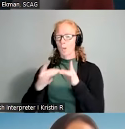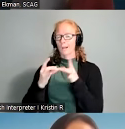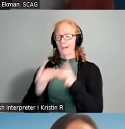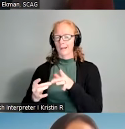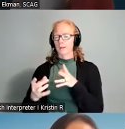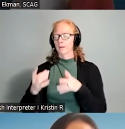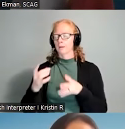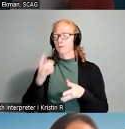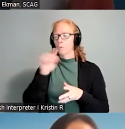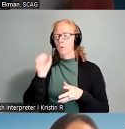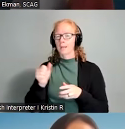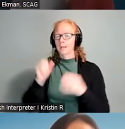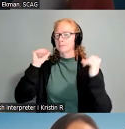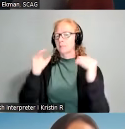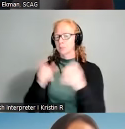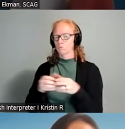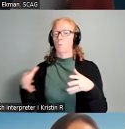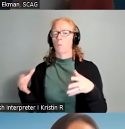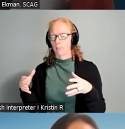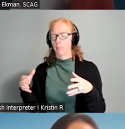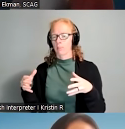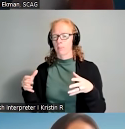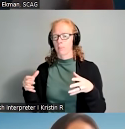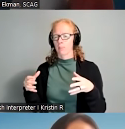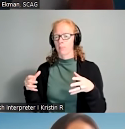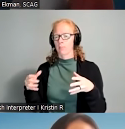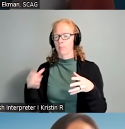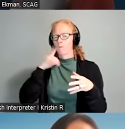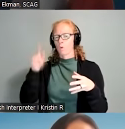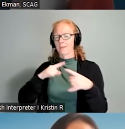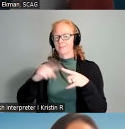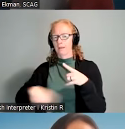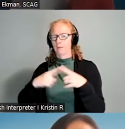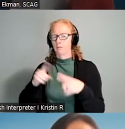expected growth over our tip cycle?